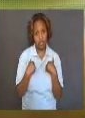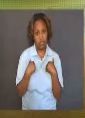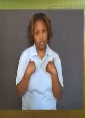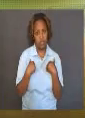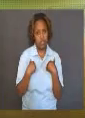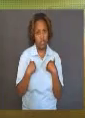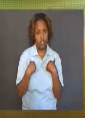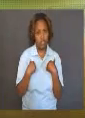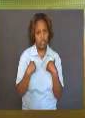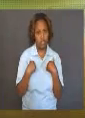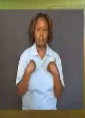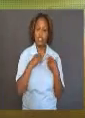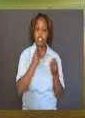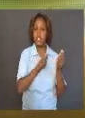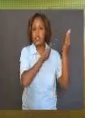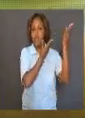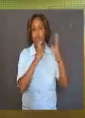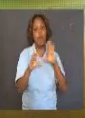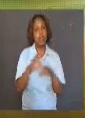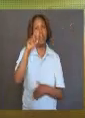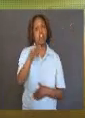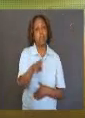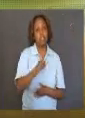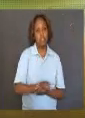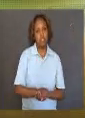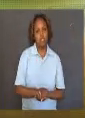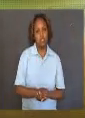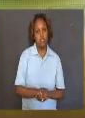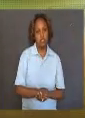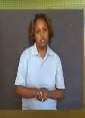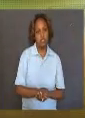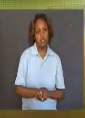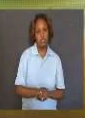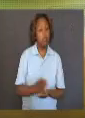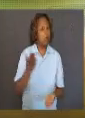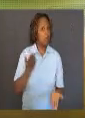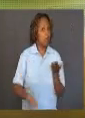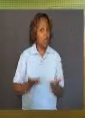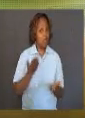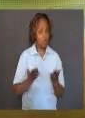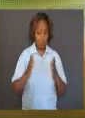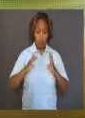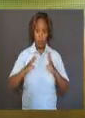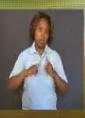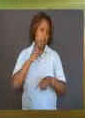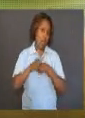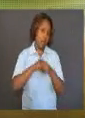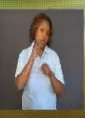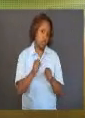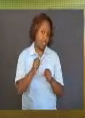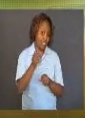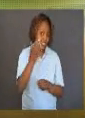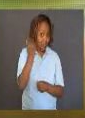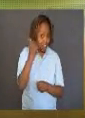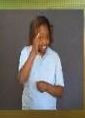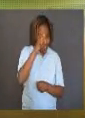make sacrifices. We might not be able to go on holidays like this